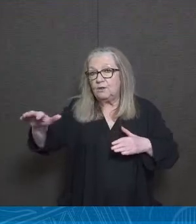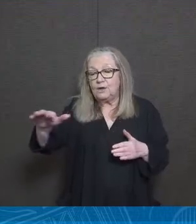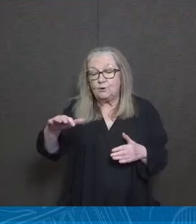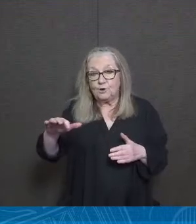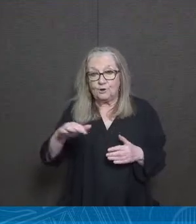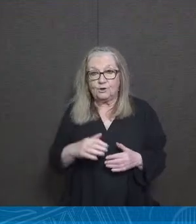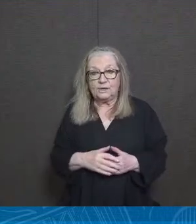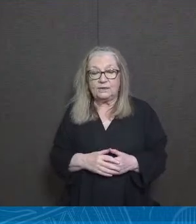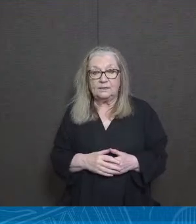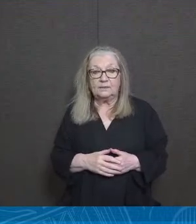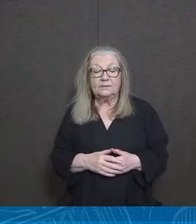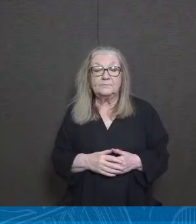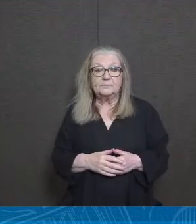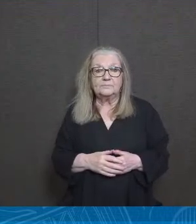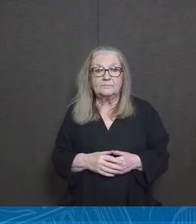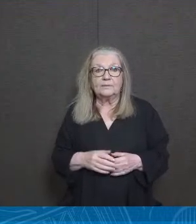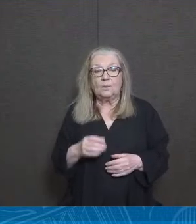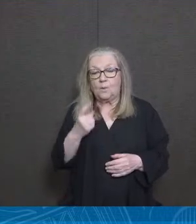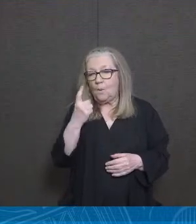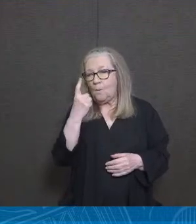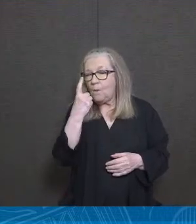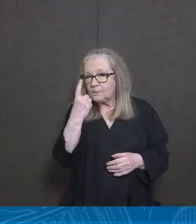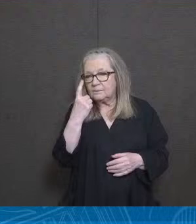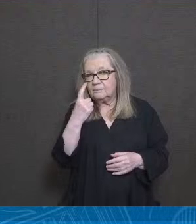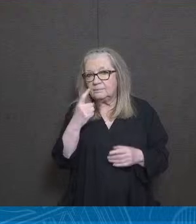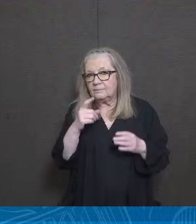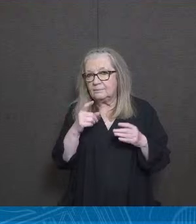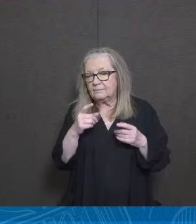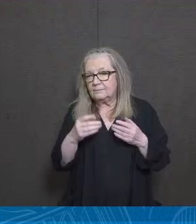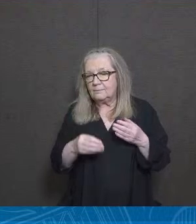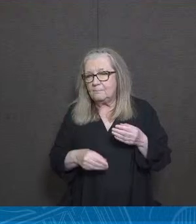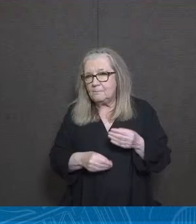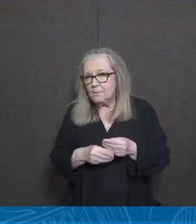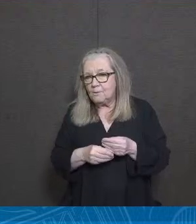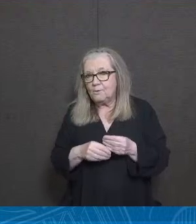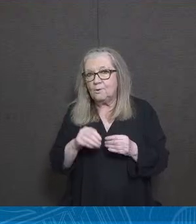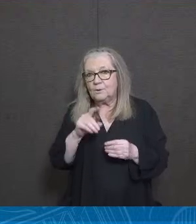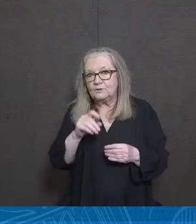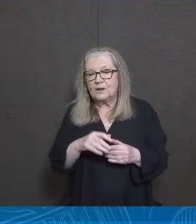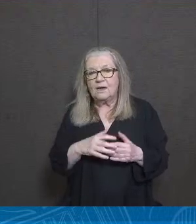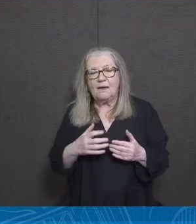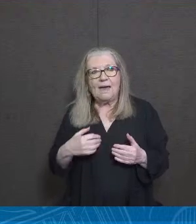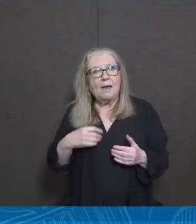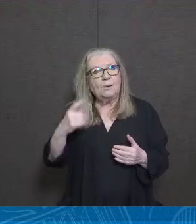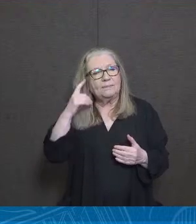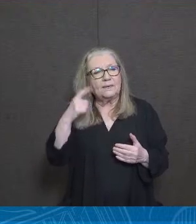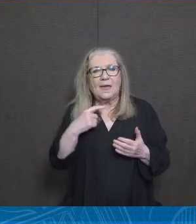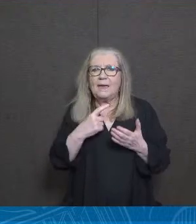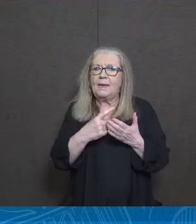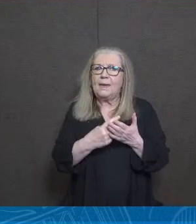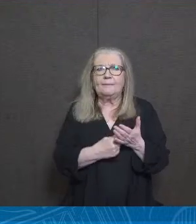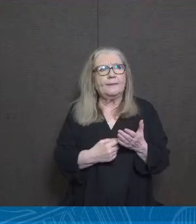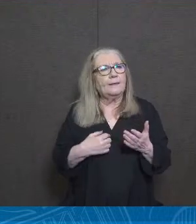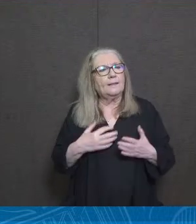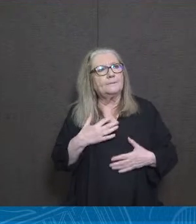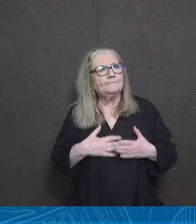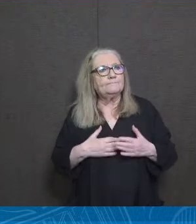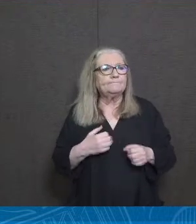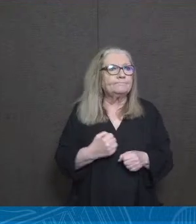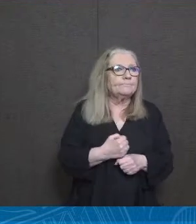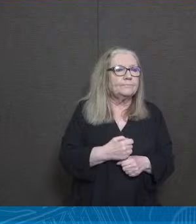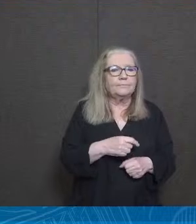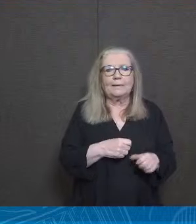So now we have one more question. How do we reconcile the ethical use of AI in building